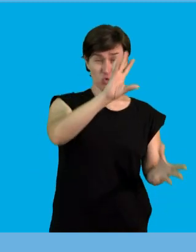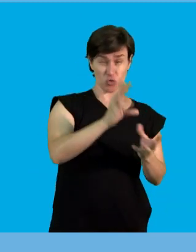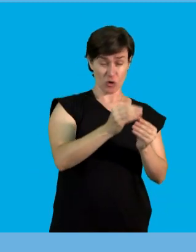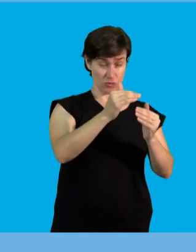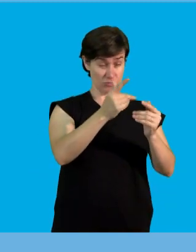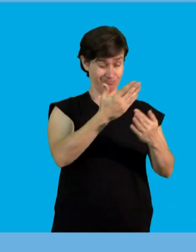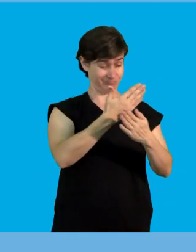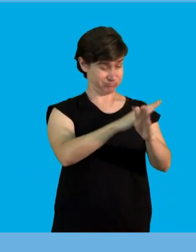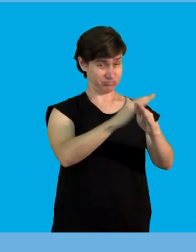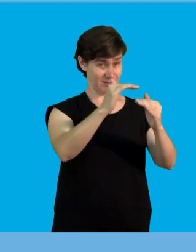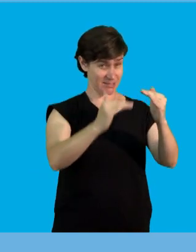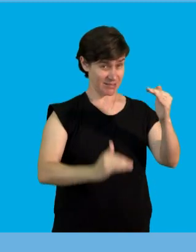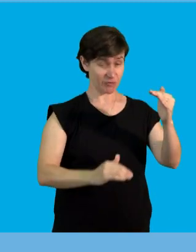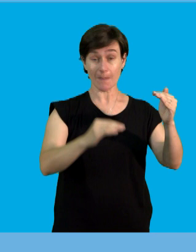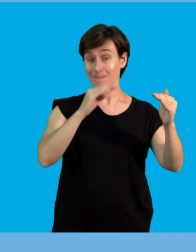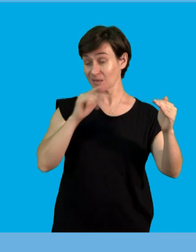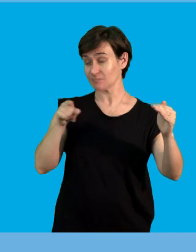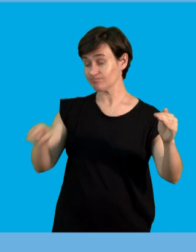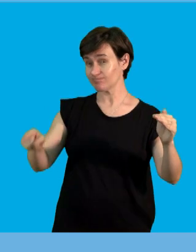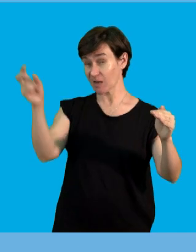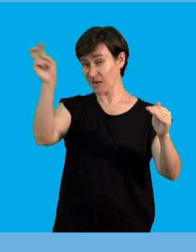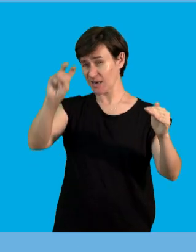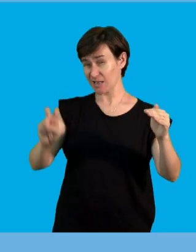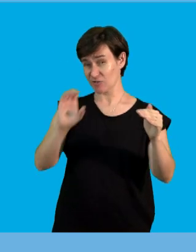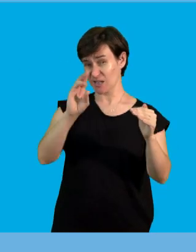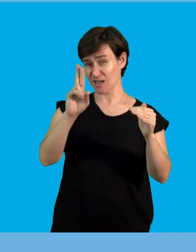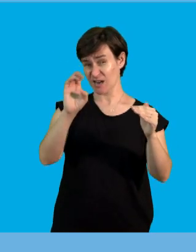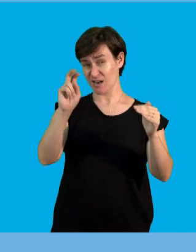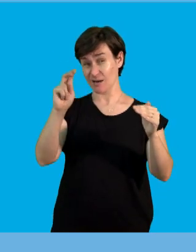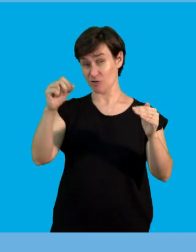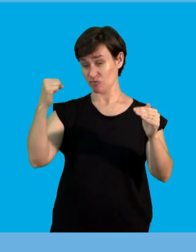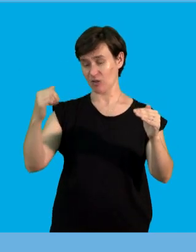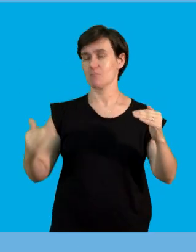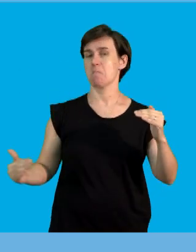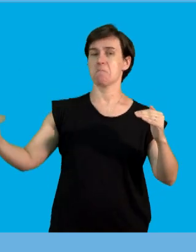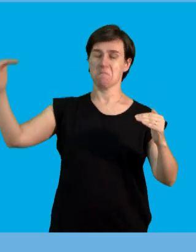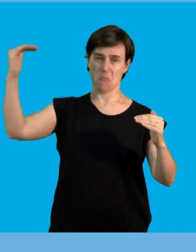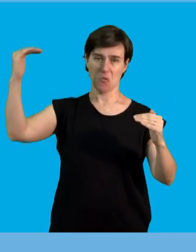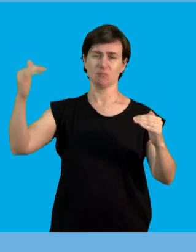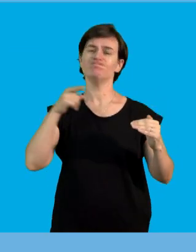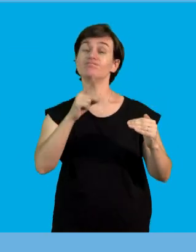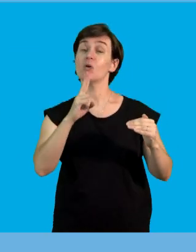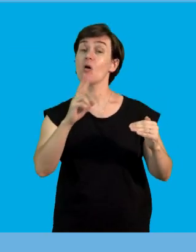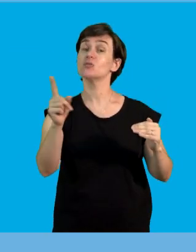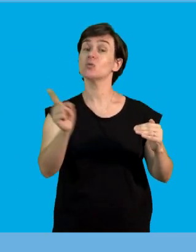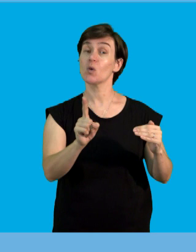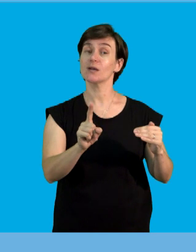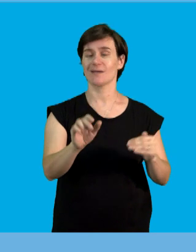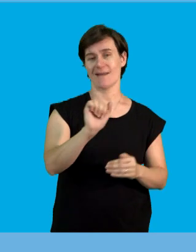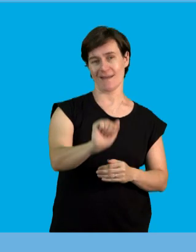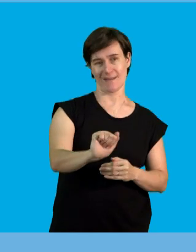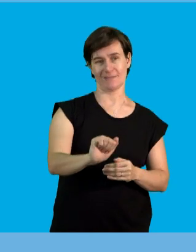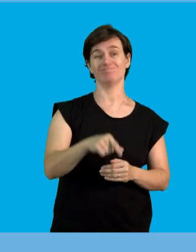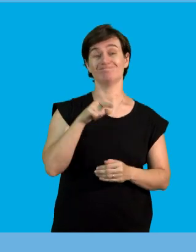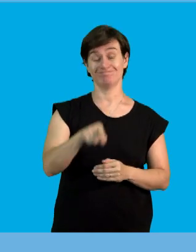the resistance of the circuit decreases, that means the current strength is going to be increased. So therefore,